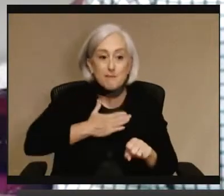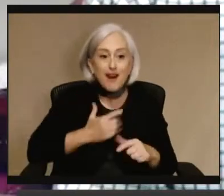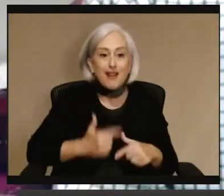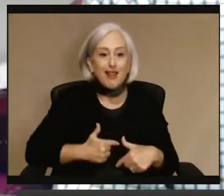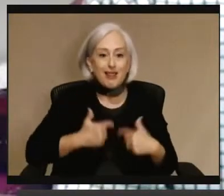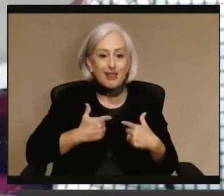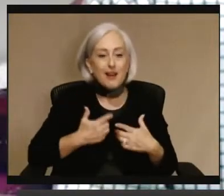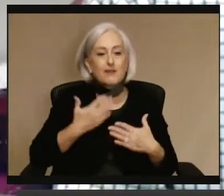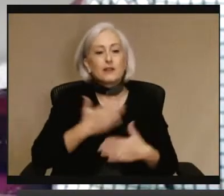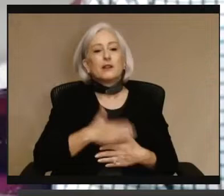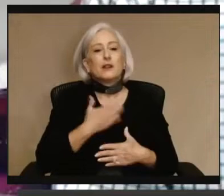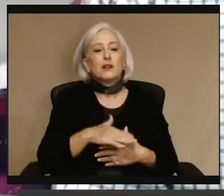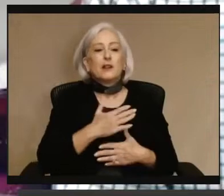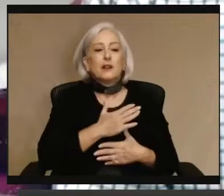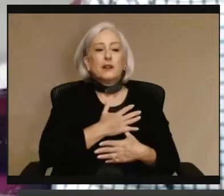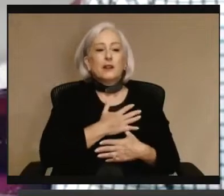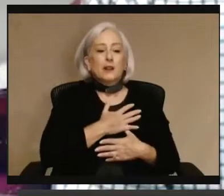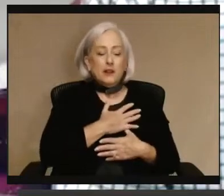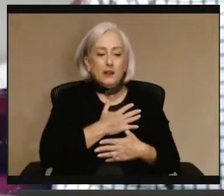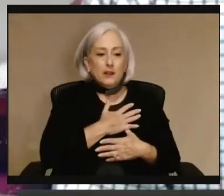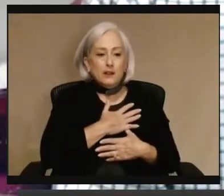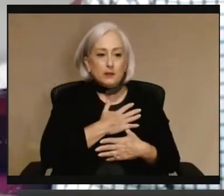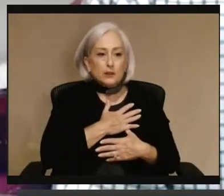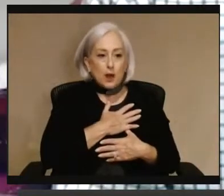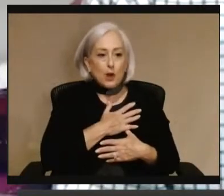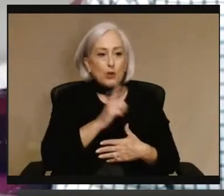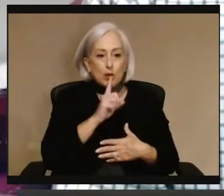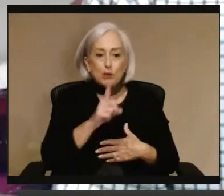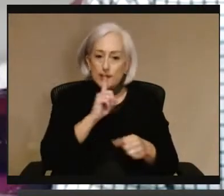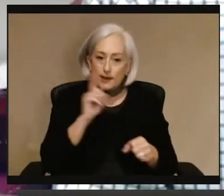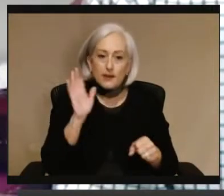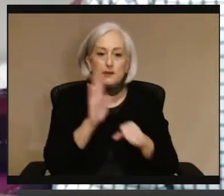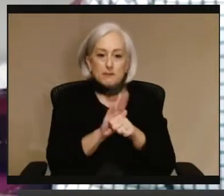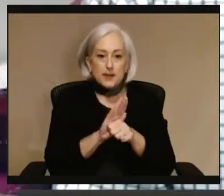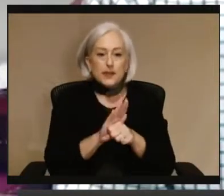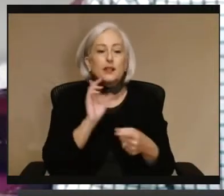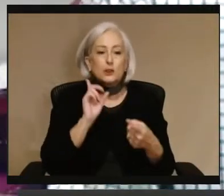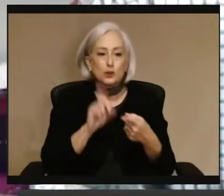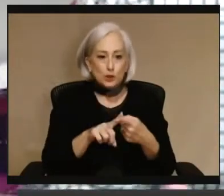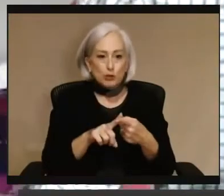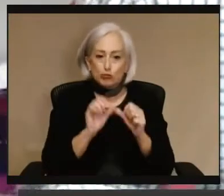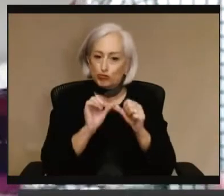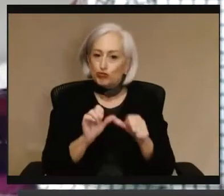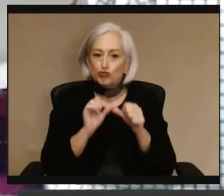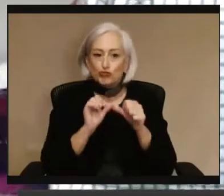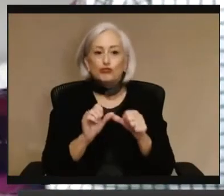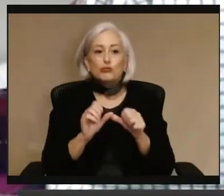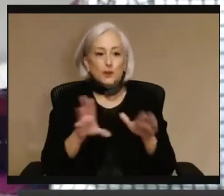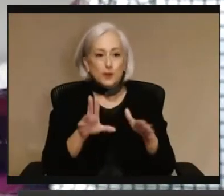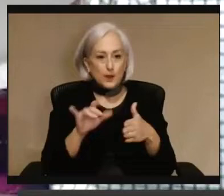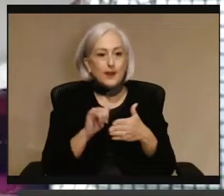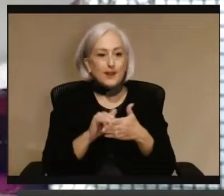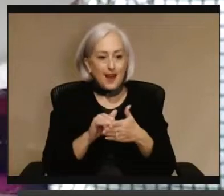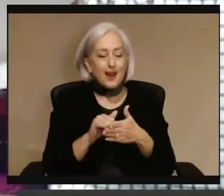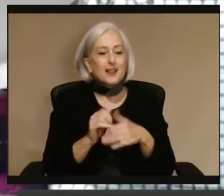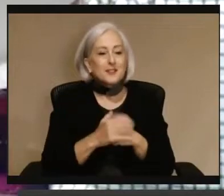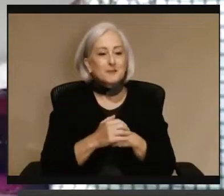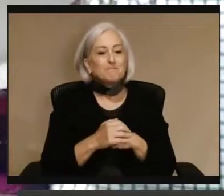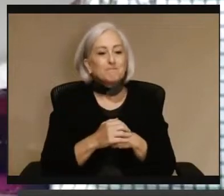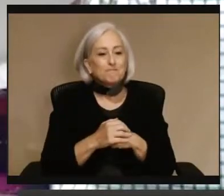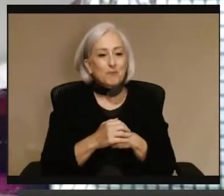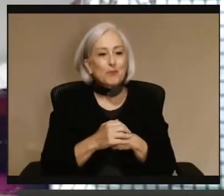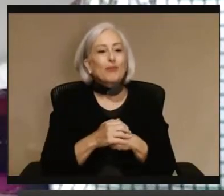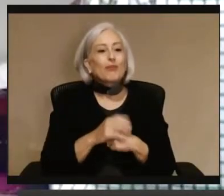going to stay after it. We're very committed to what we're doing, and our union with the University of Kansas